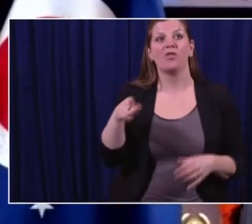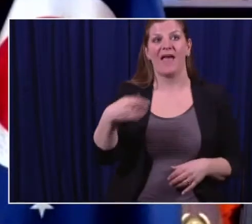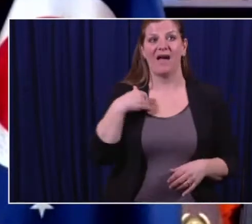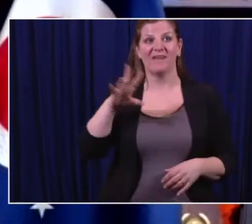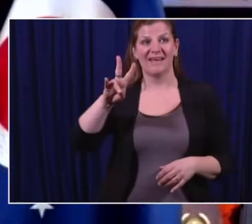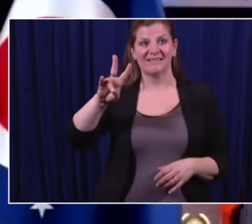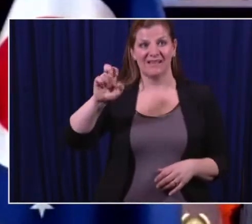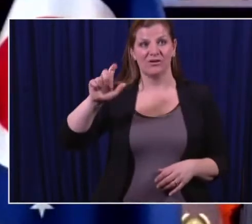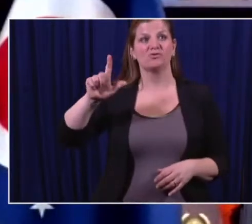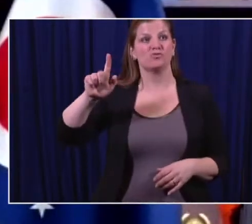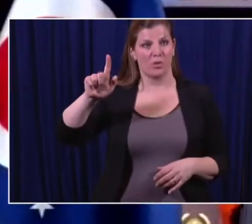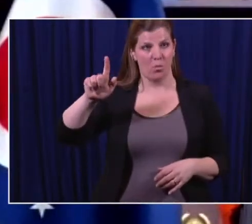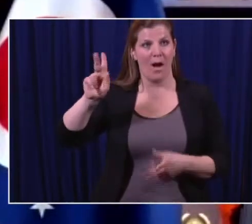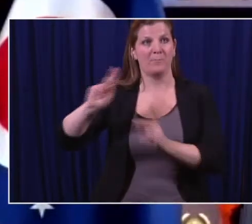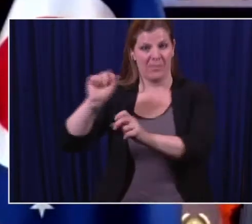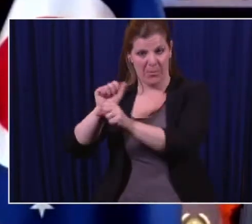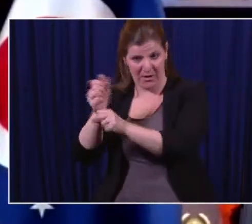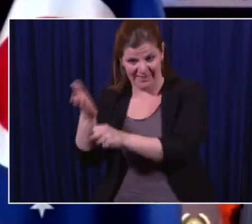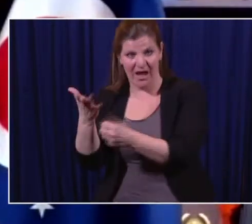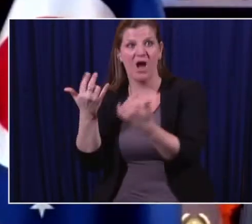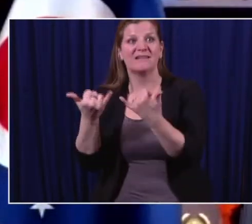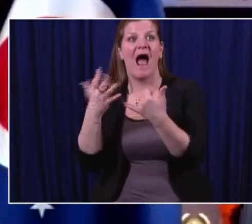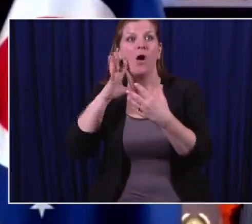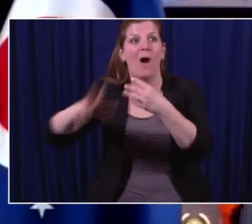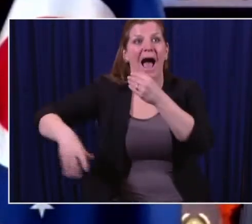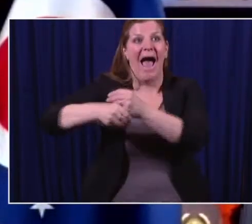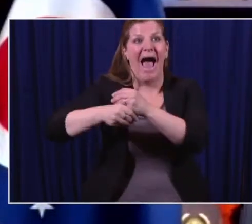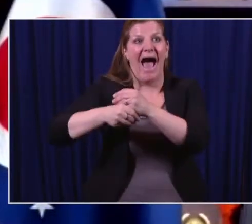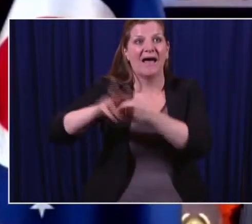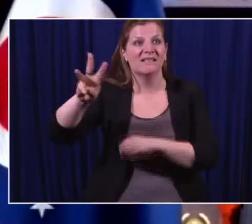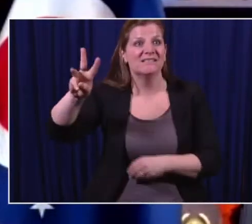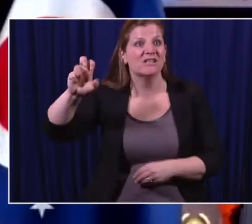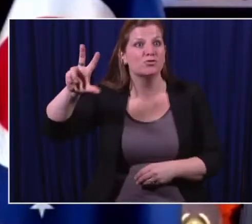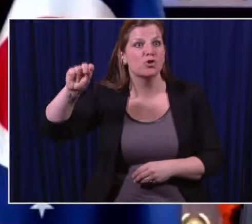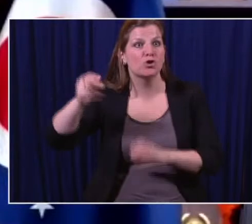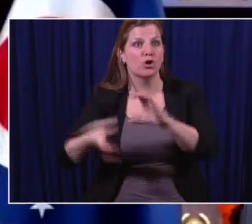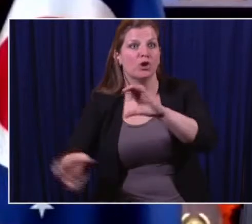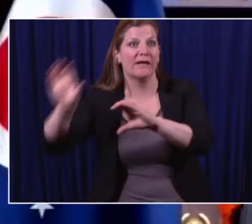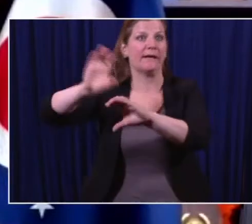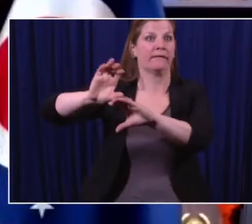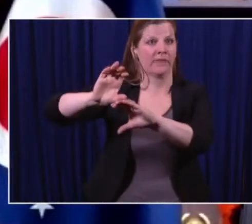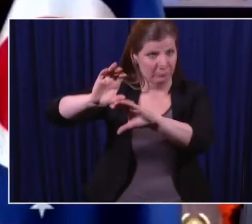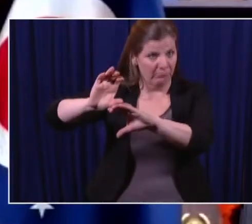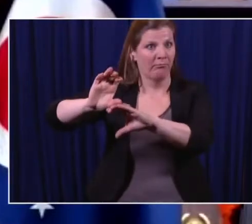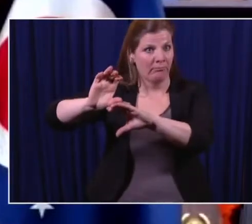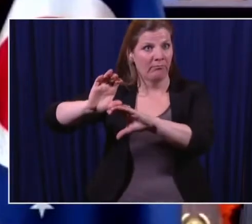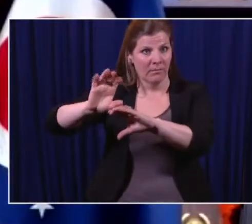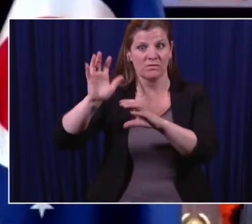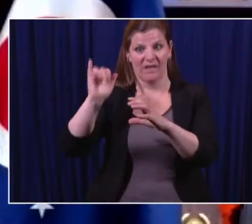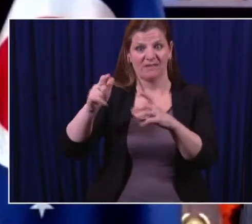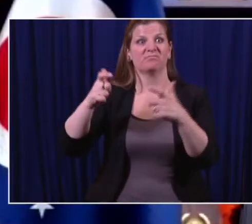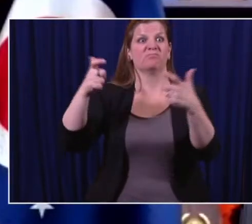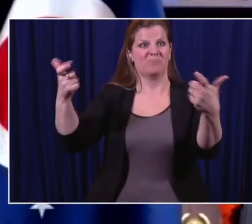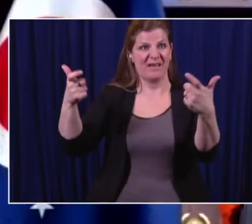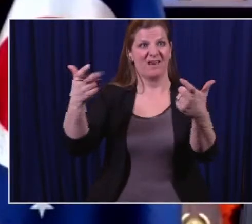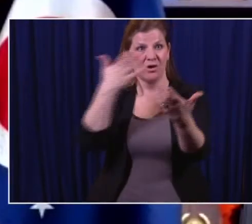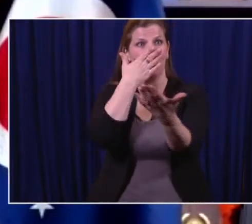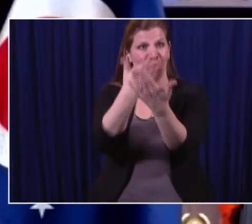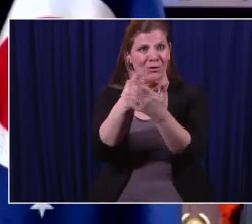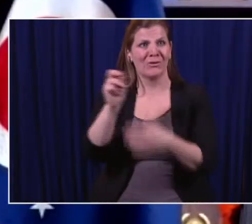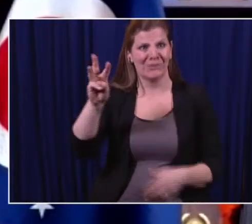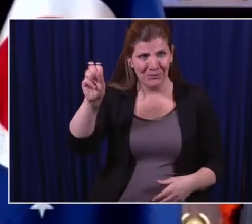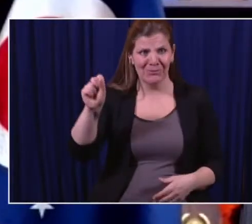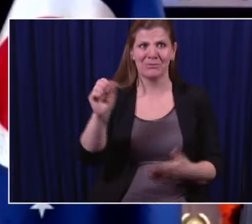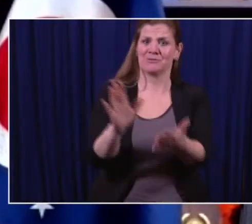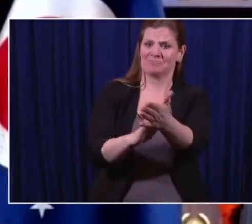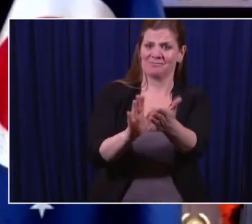Cleveland, and will be adding an additional 630, which is great news.